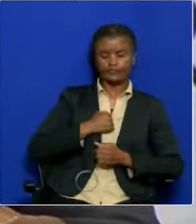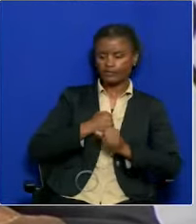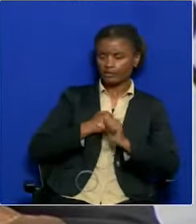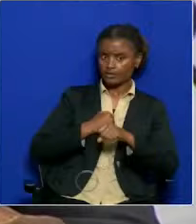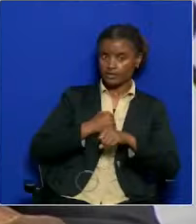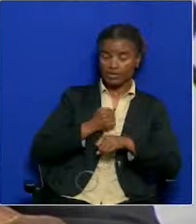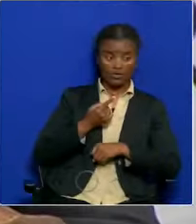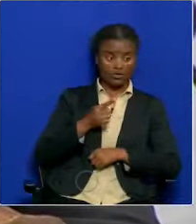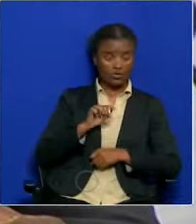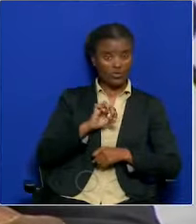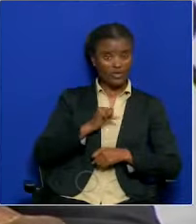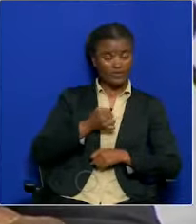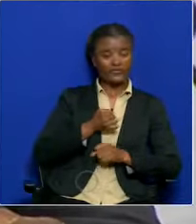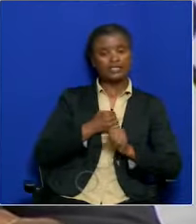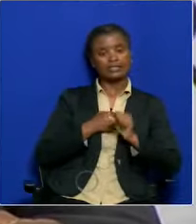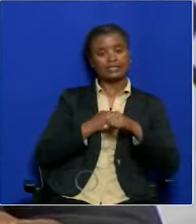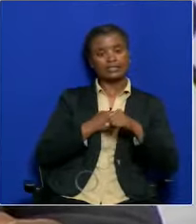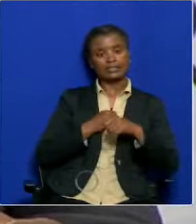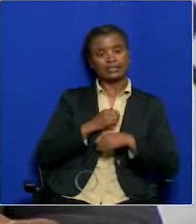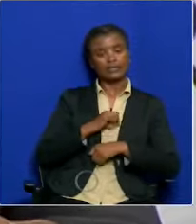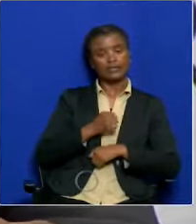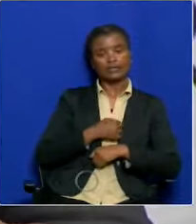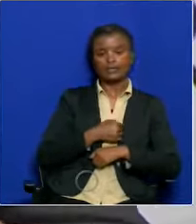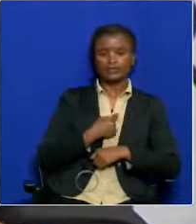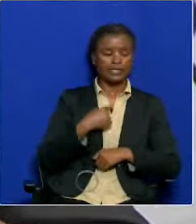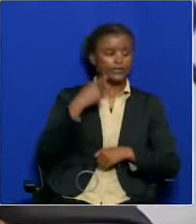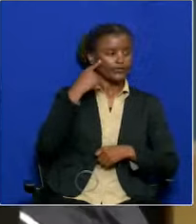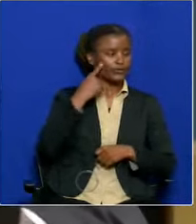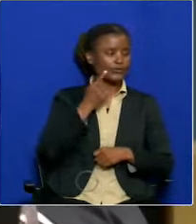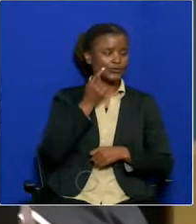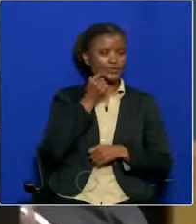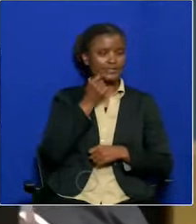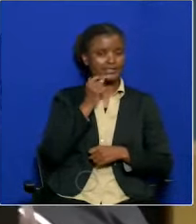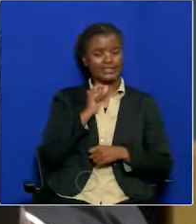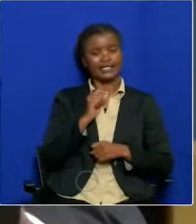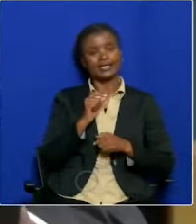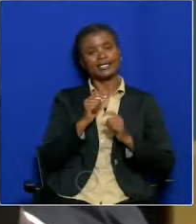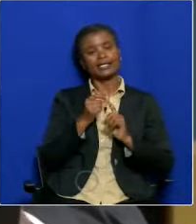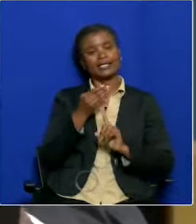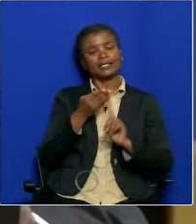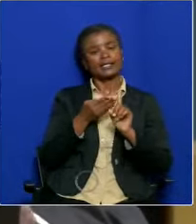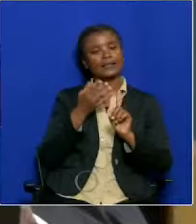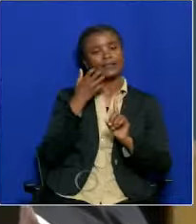Yes. I thought it was Mr. Matlala. No, it's me and my... That's why I needed a